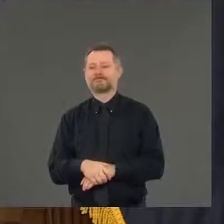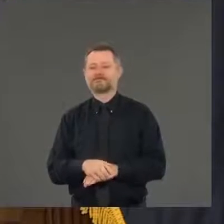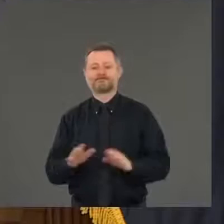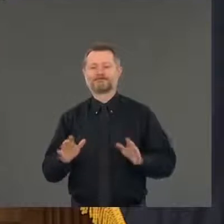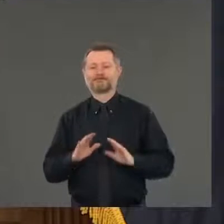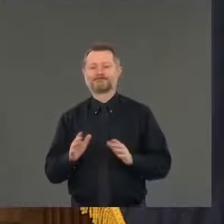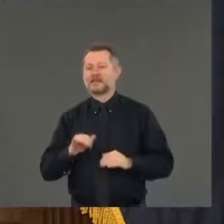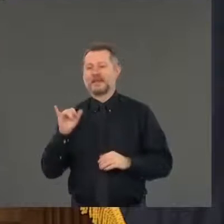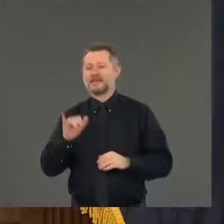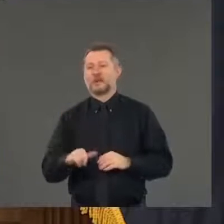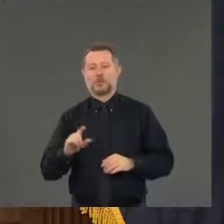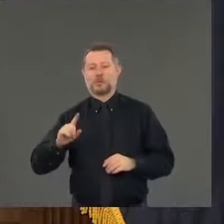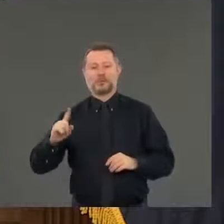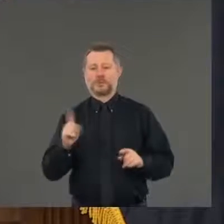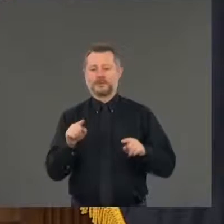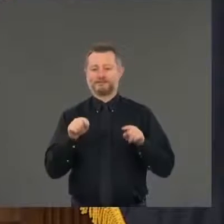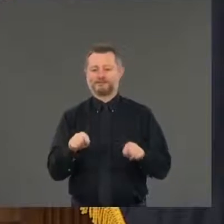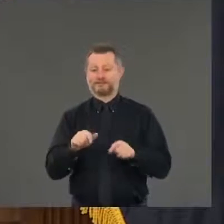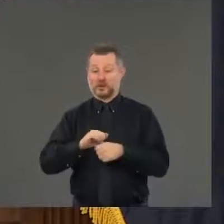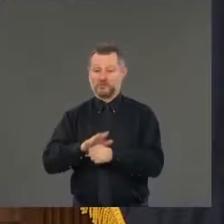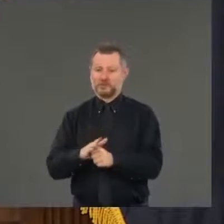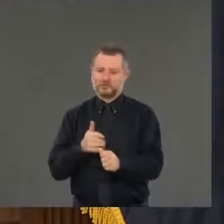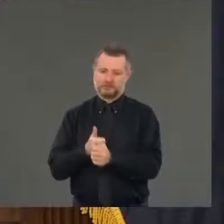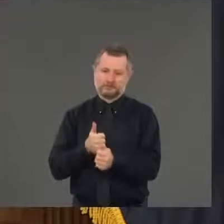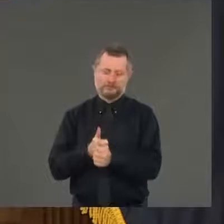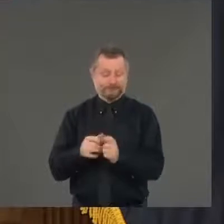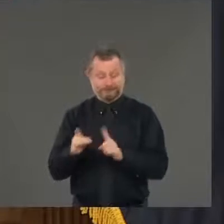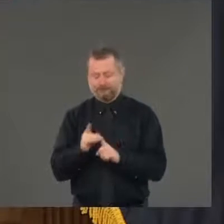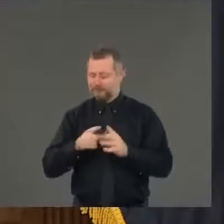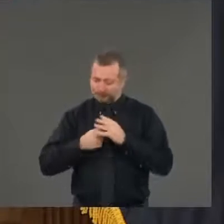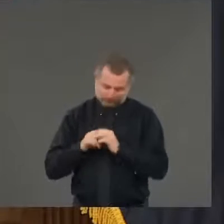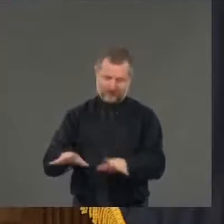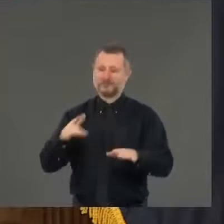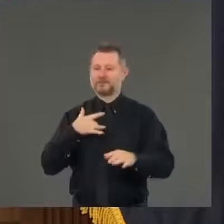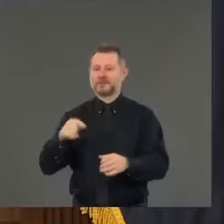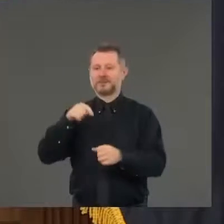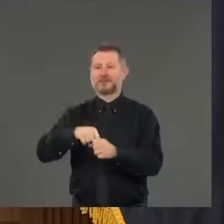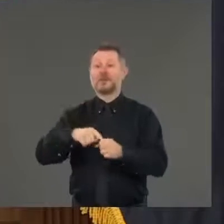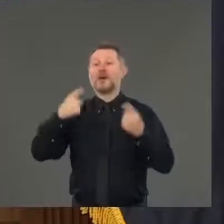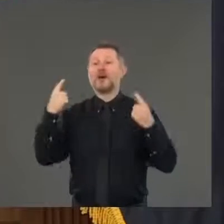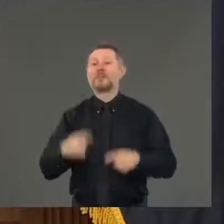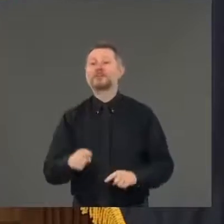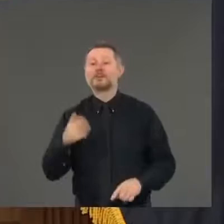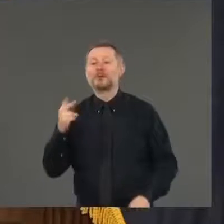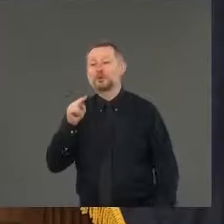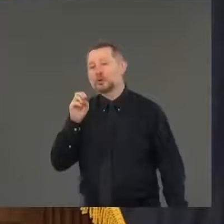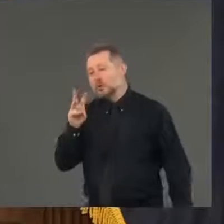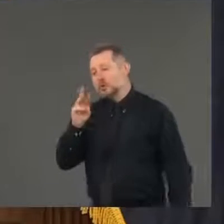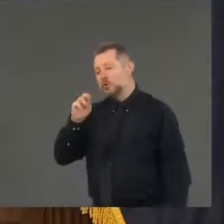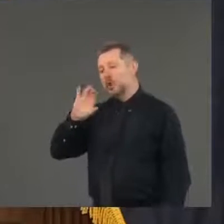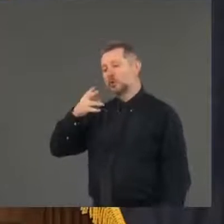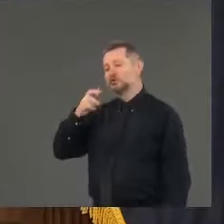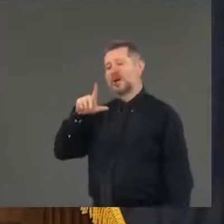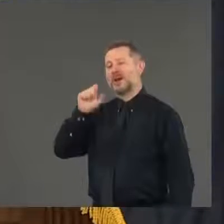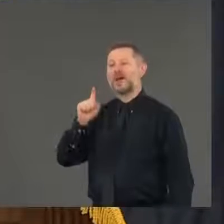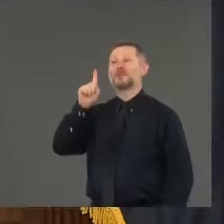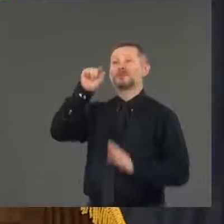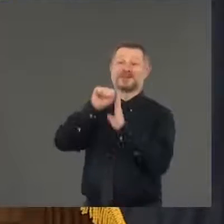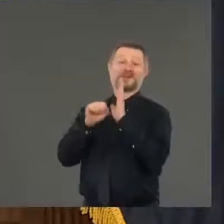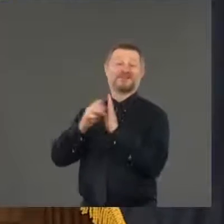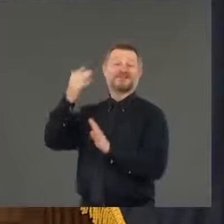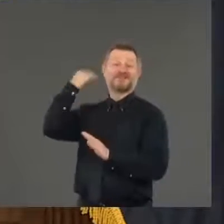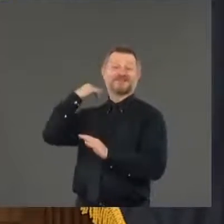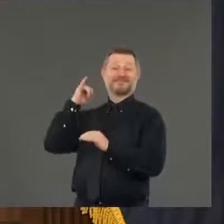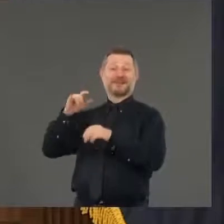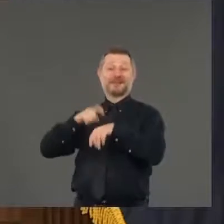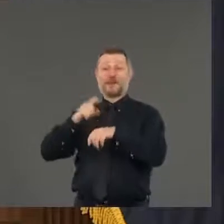the vital area of vulnerability. That was New Rochelle. Don't forget what we learned. New Rochelle,